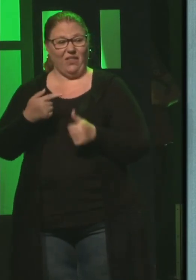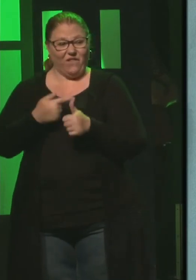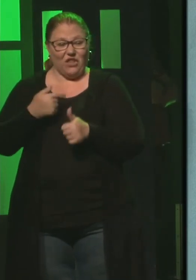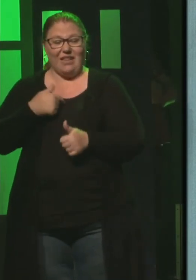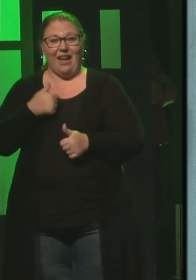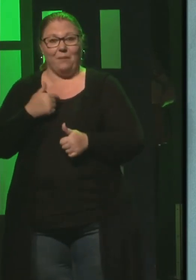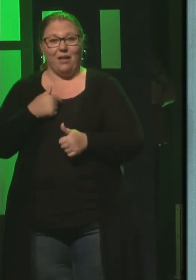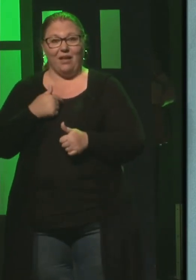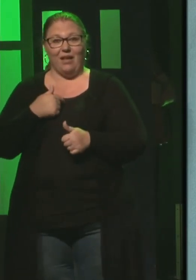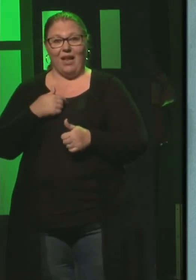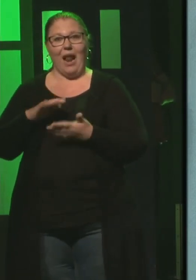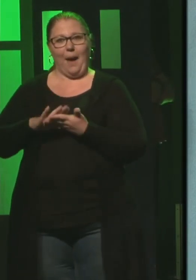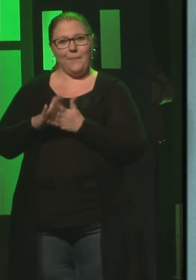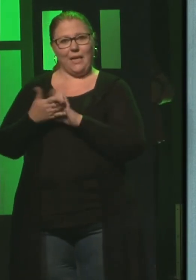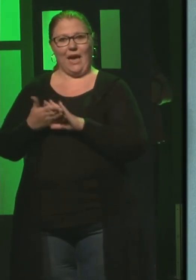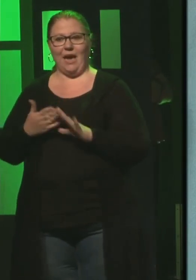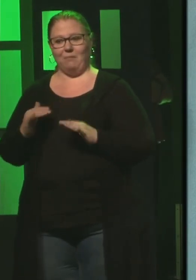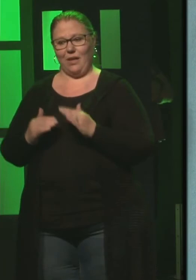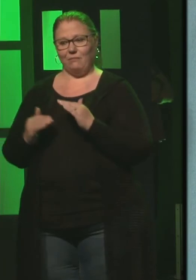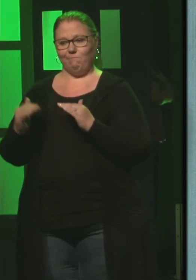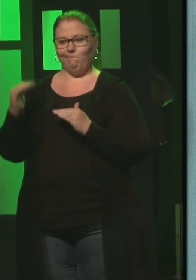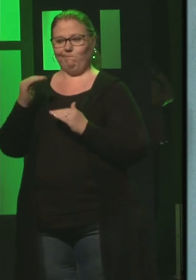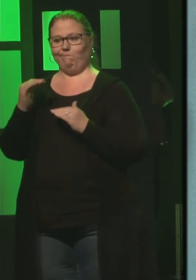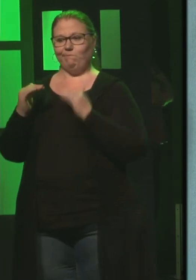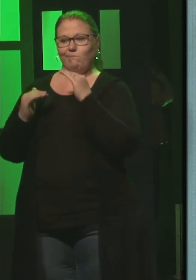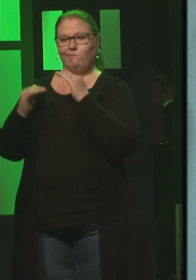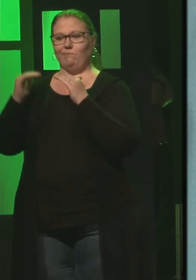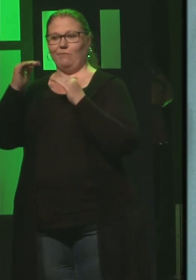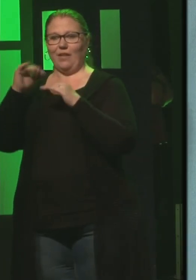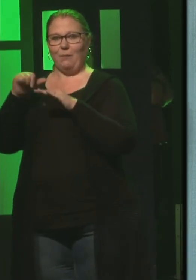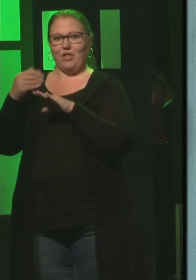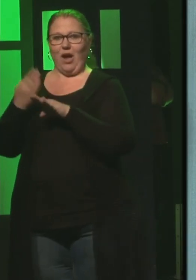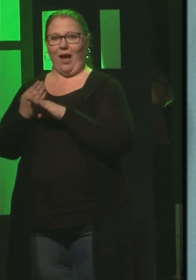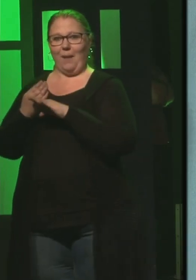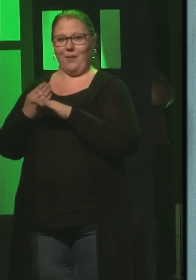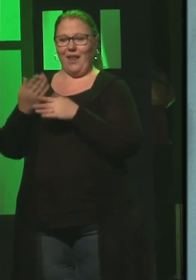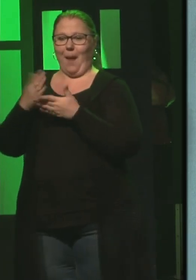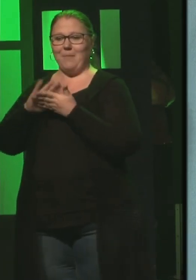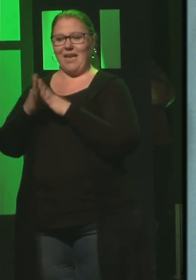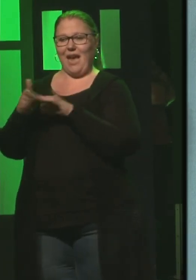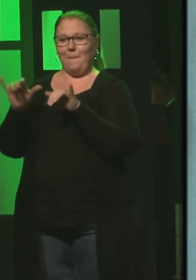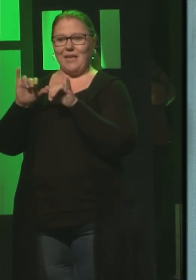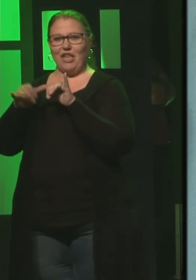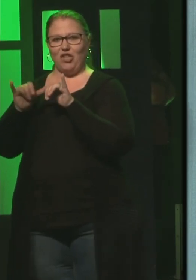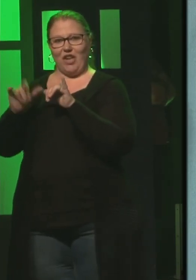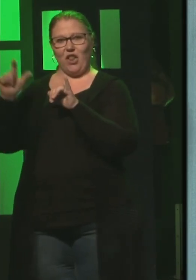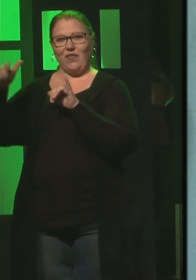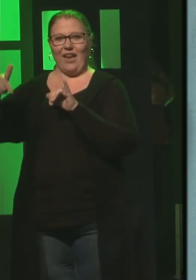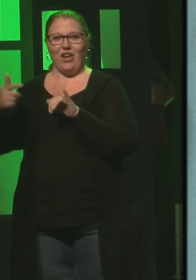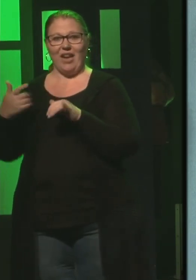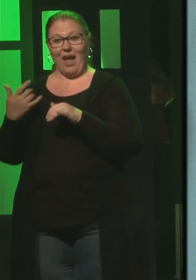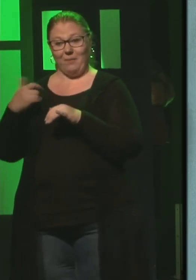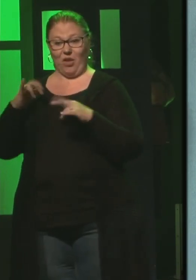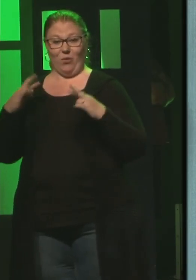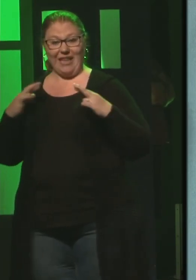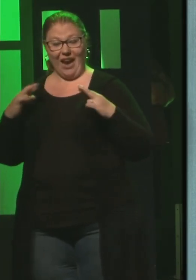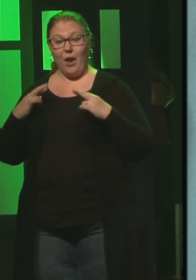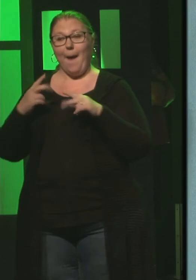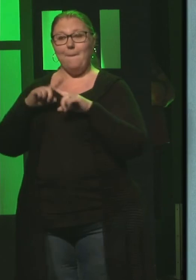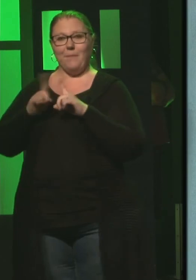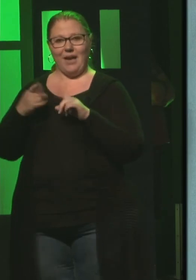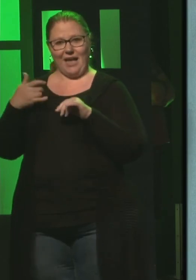then superintendent, then project manager, and eventually an engineer. Although officially retired, I still design and implement automated